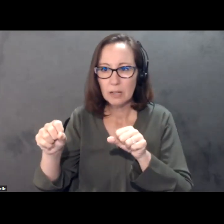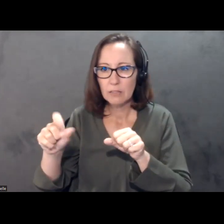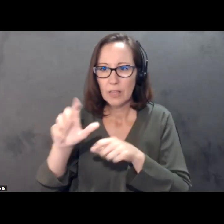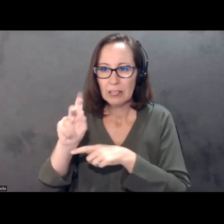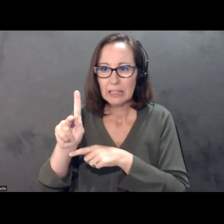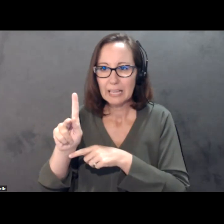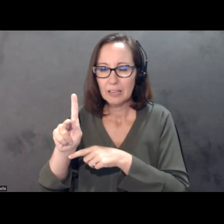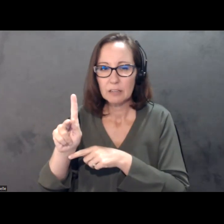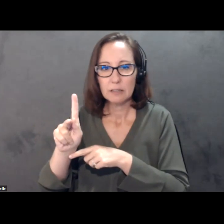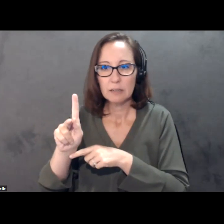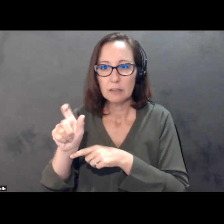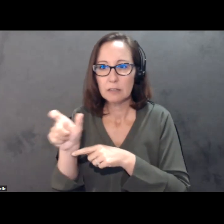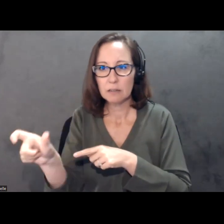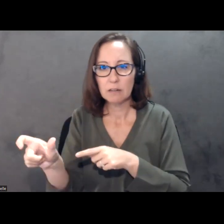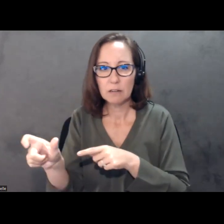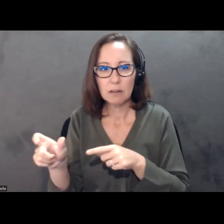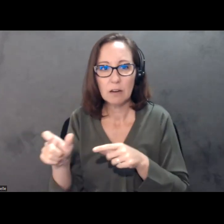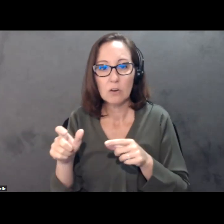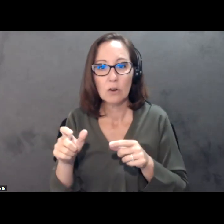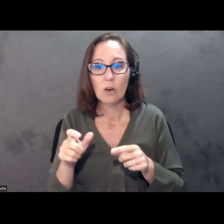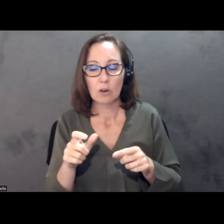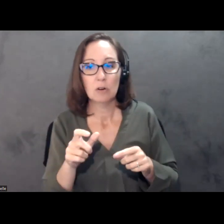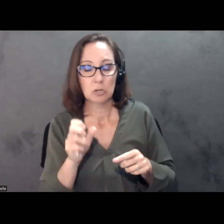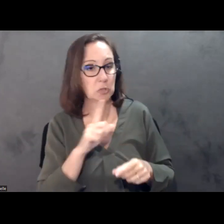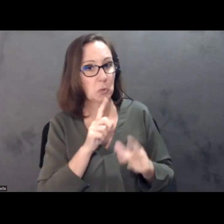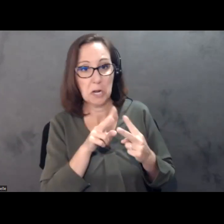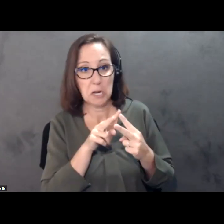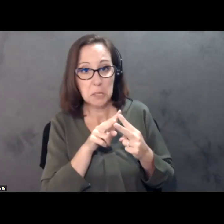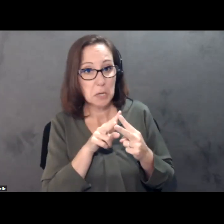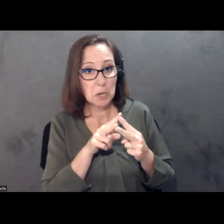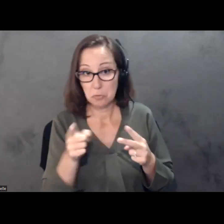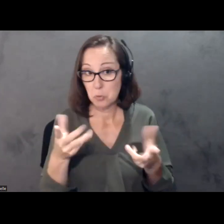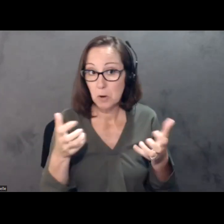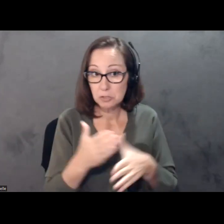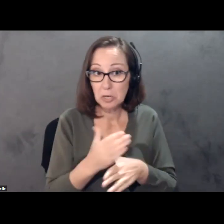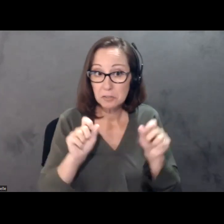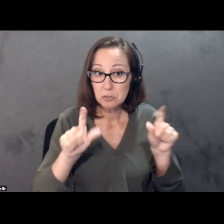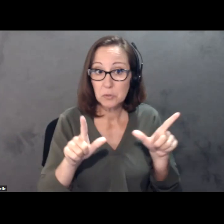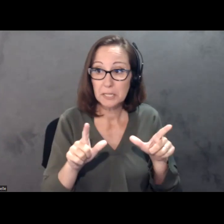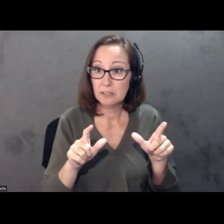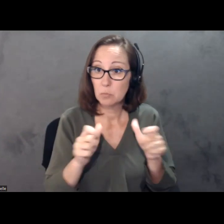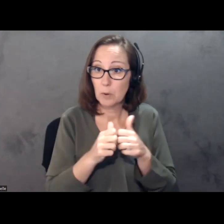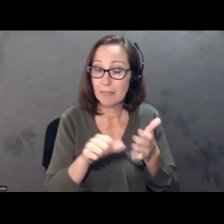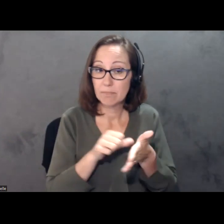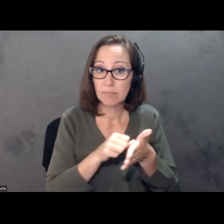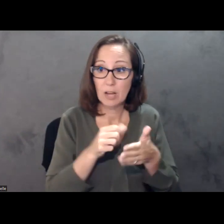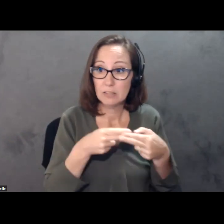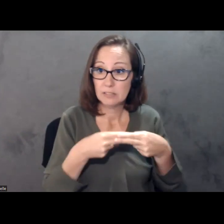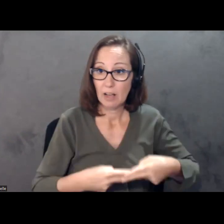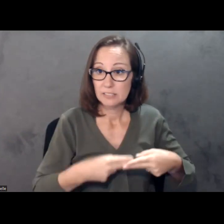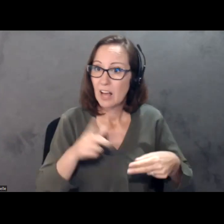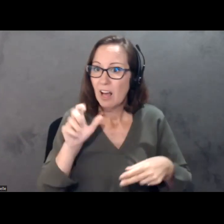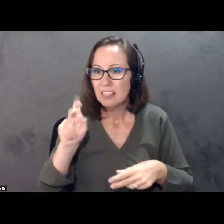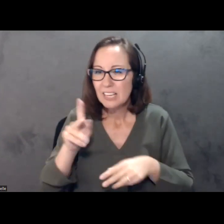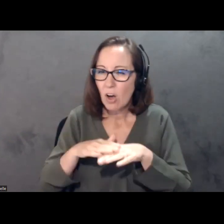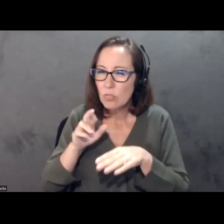up? Yeah, either way. Is it, do you want to share your screen with the page? Is it a link that's on the resource